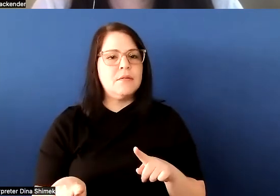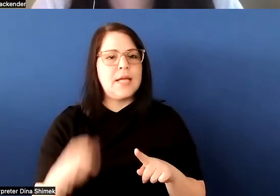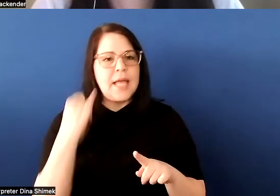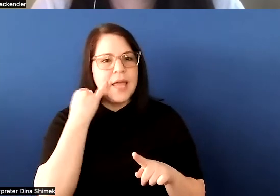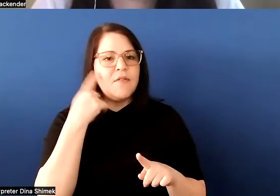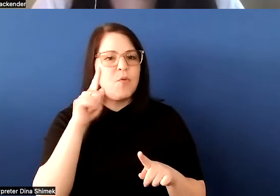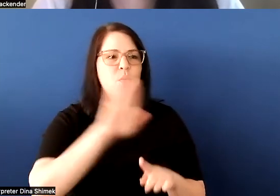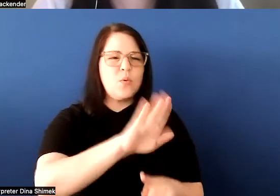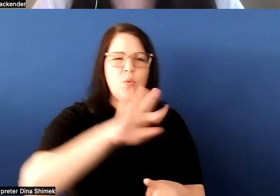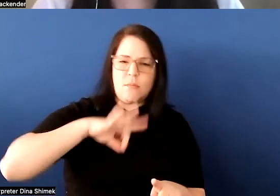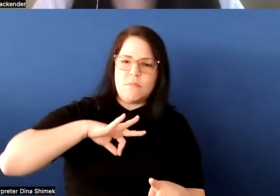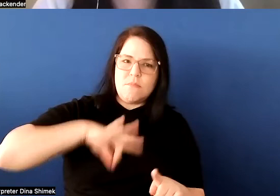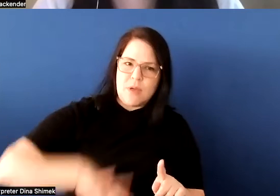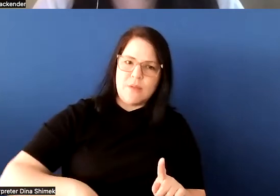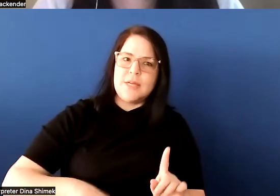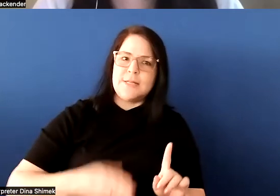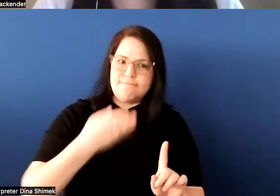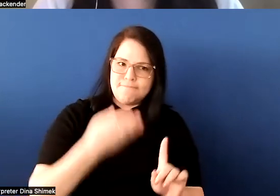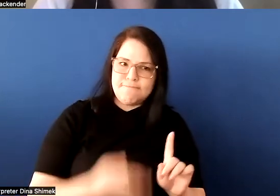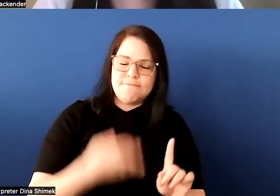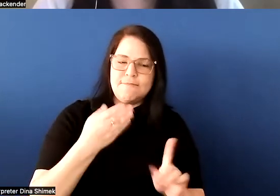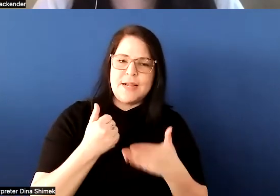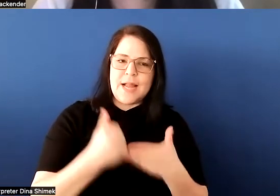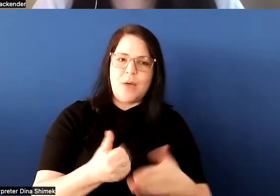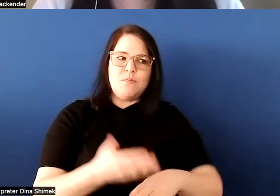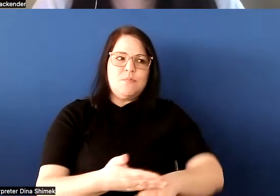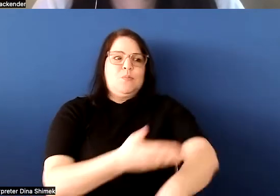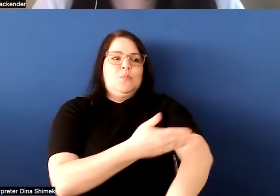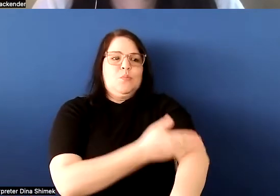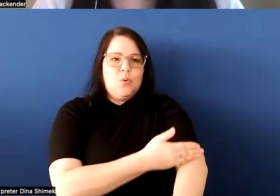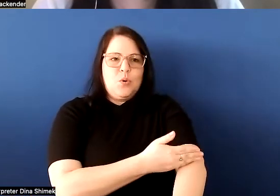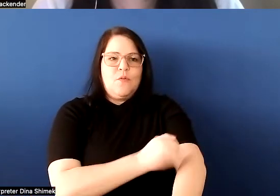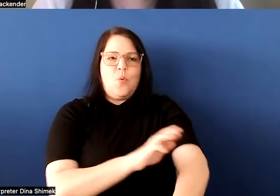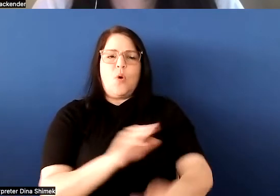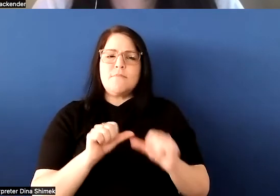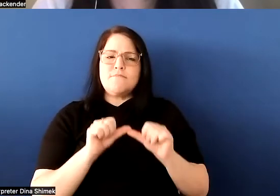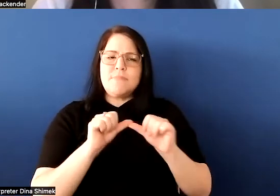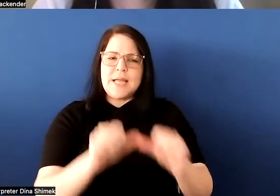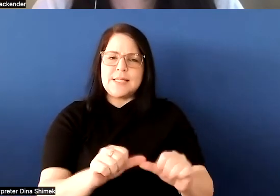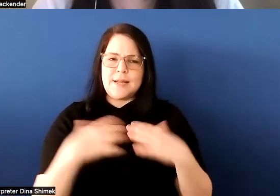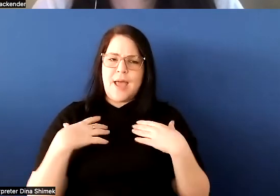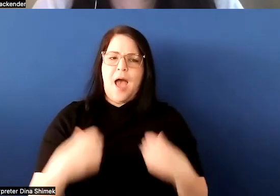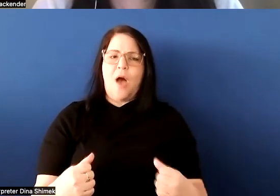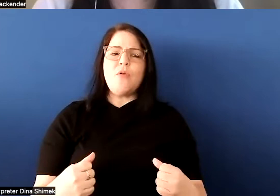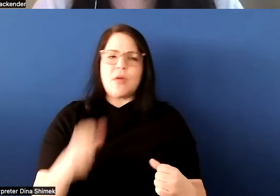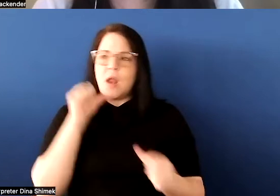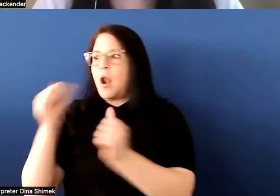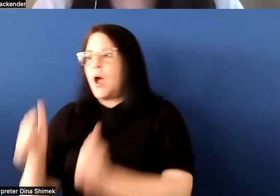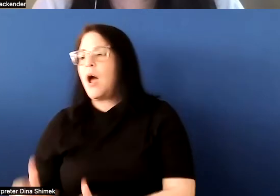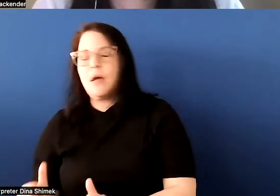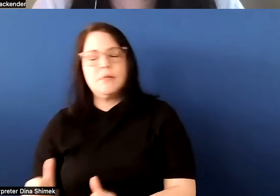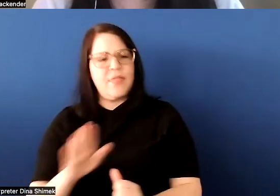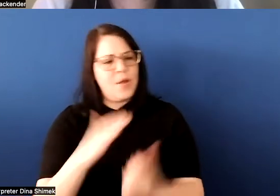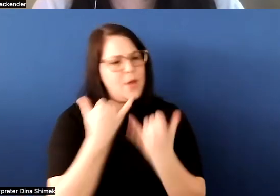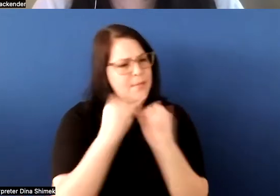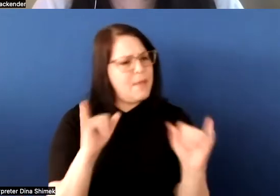the benefit of the individual and it's going to help improve or maintain their health, independence, or quality